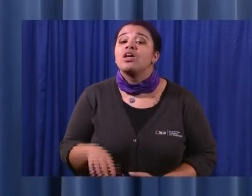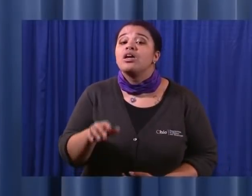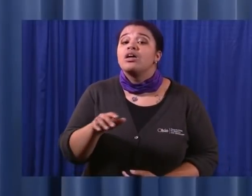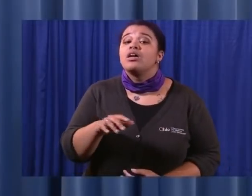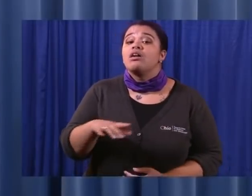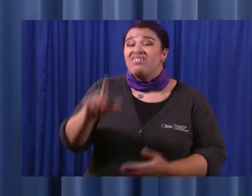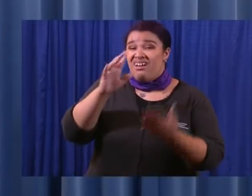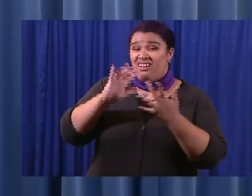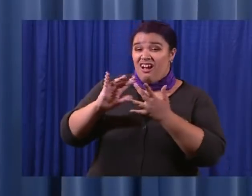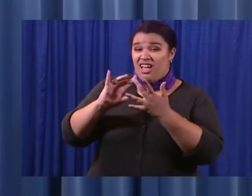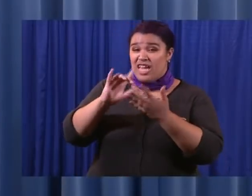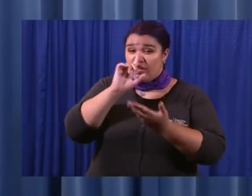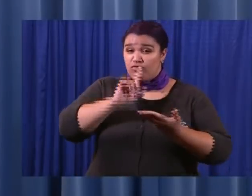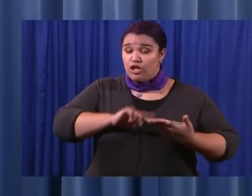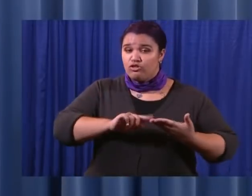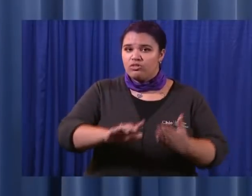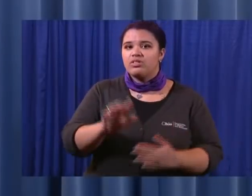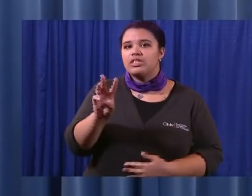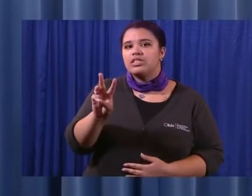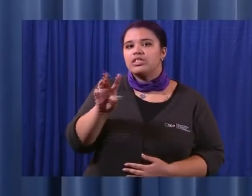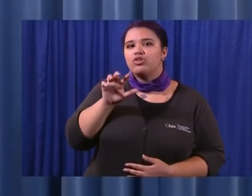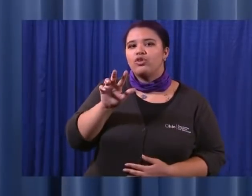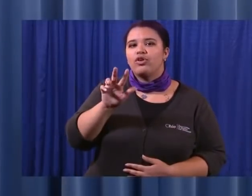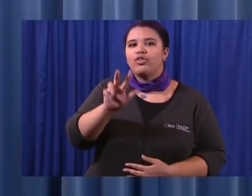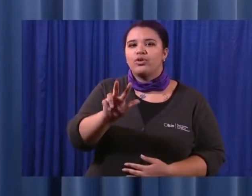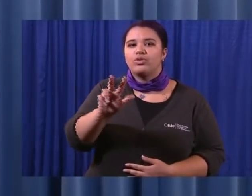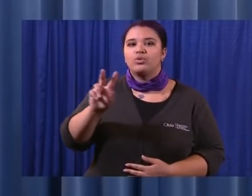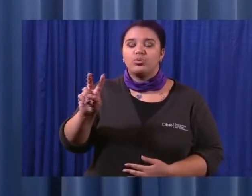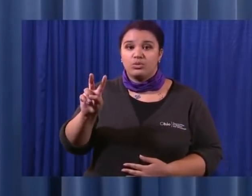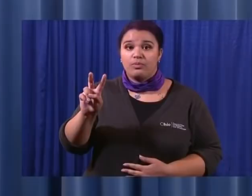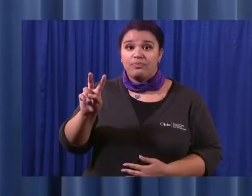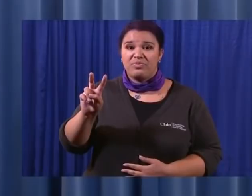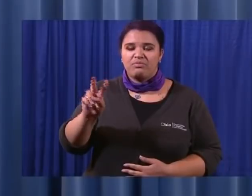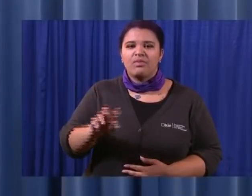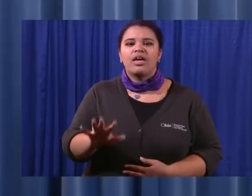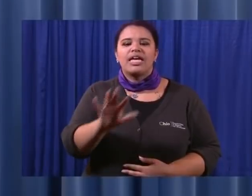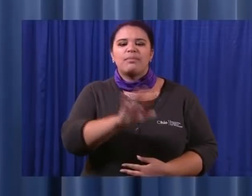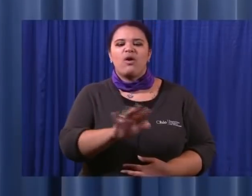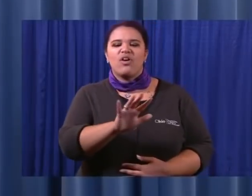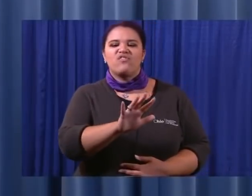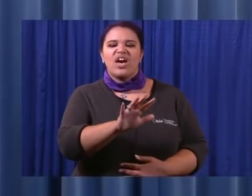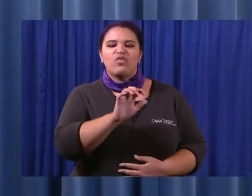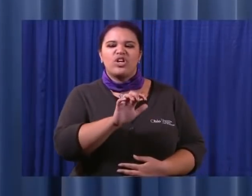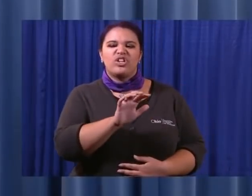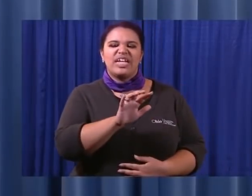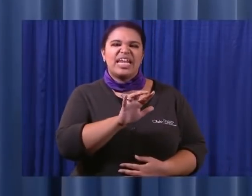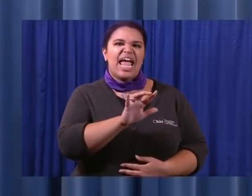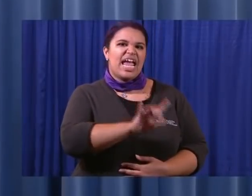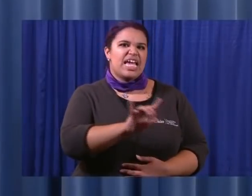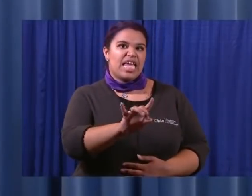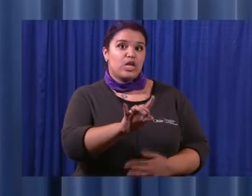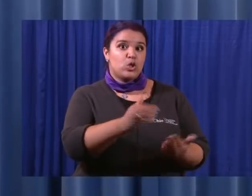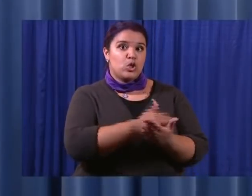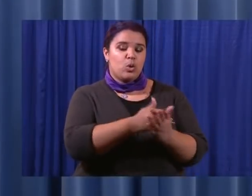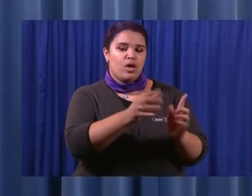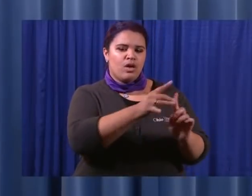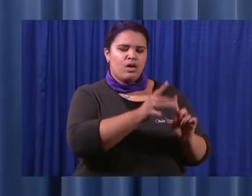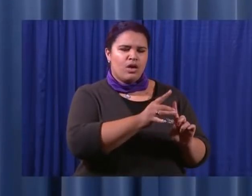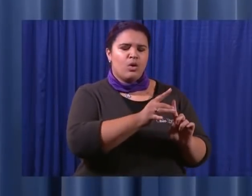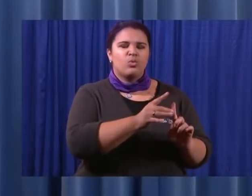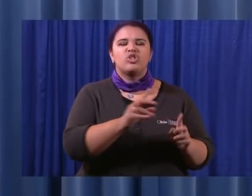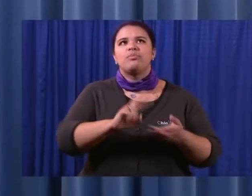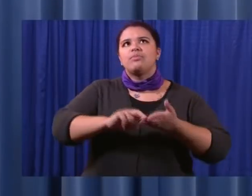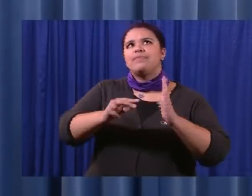contact tracers with an average of 588 new cases per day. It's estimated Ohio would need about